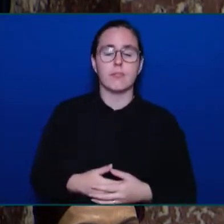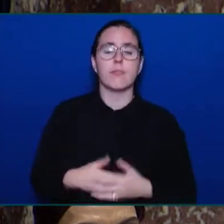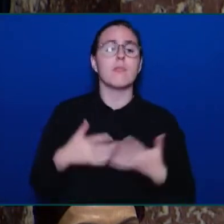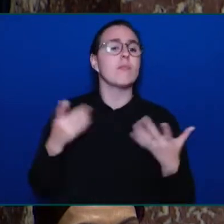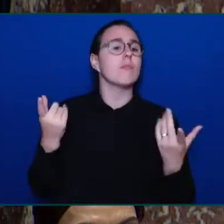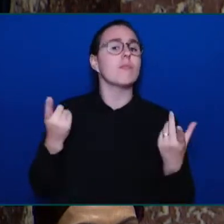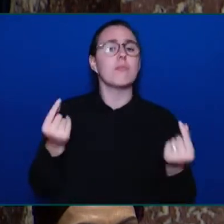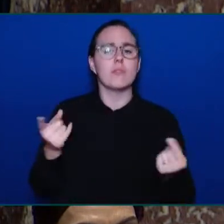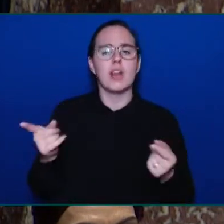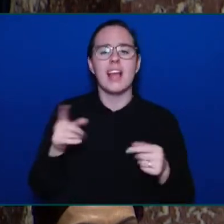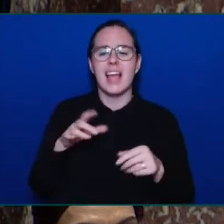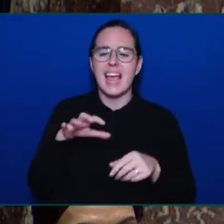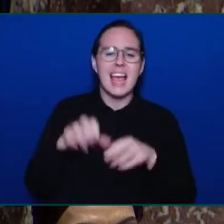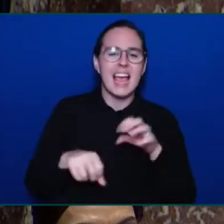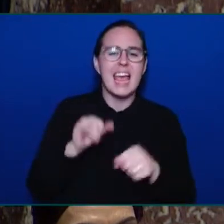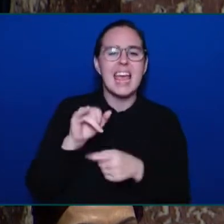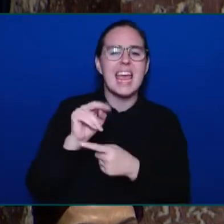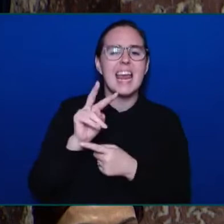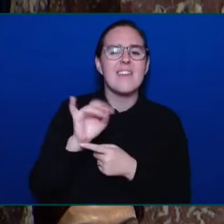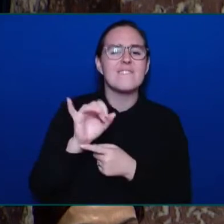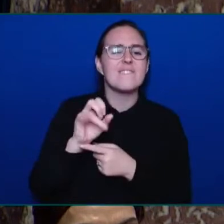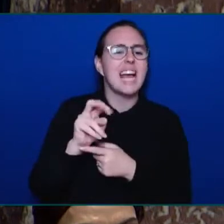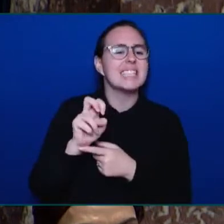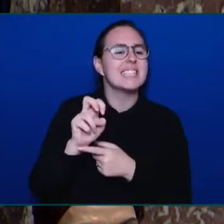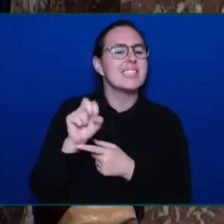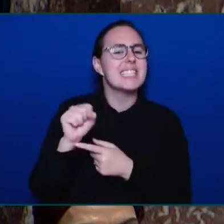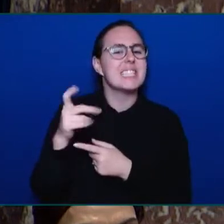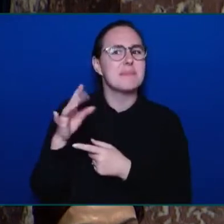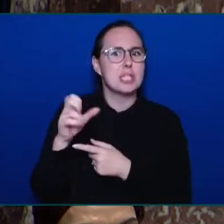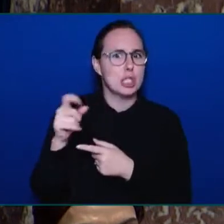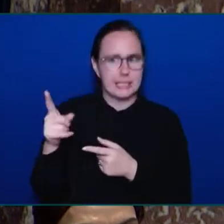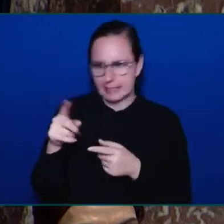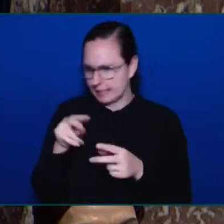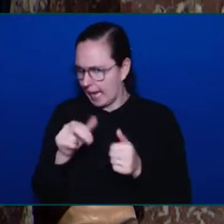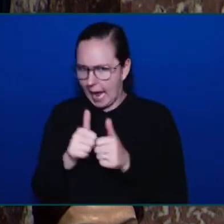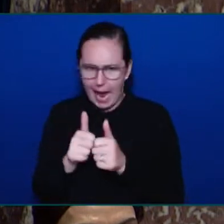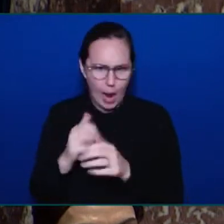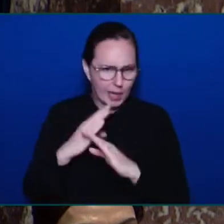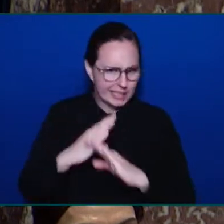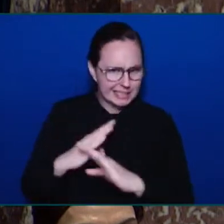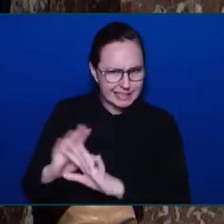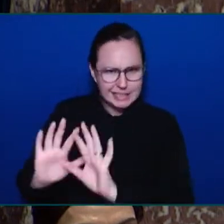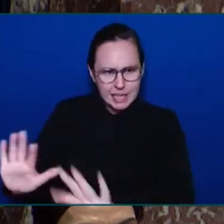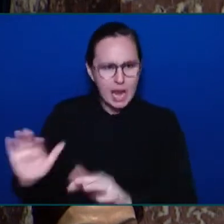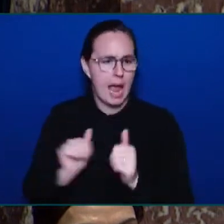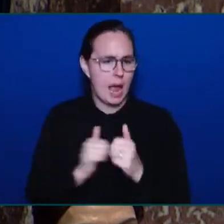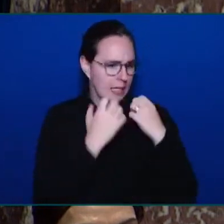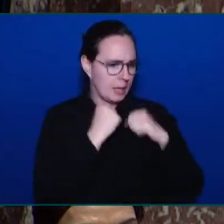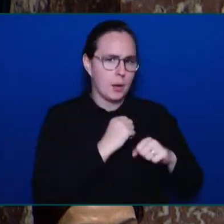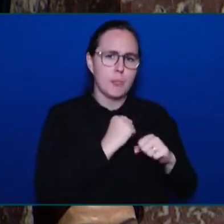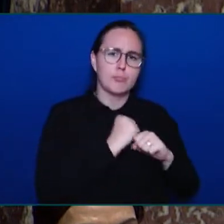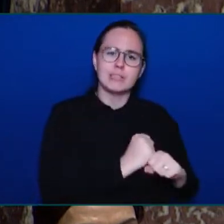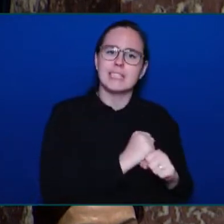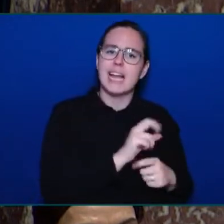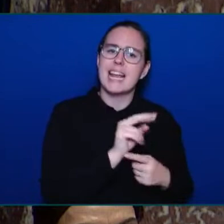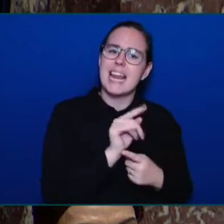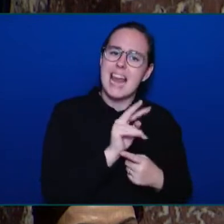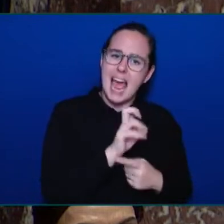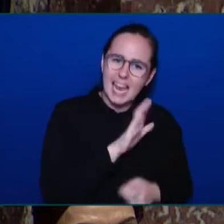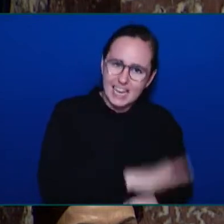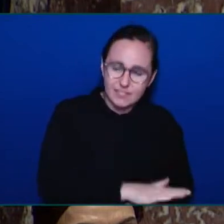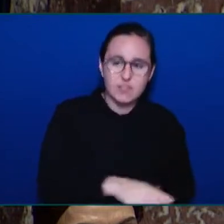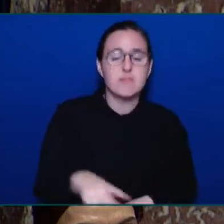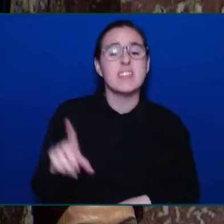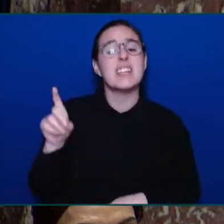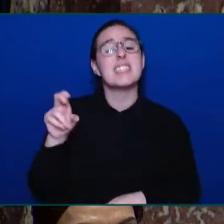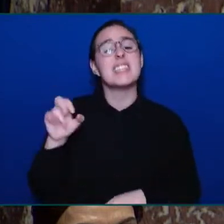ground and around the table. Dennis Copeland passed away on February 18th, 2023. And on behalf